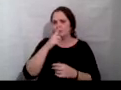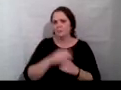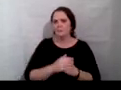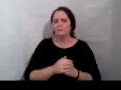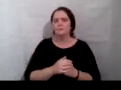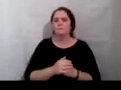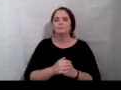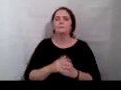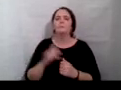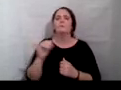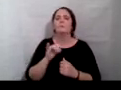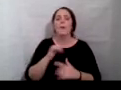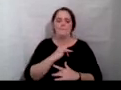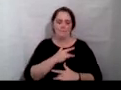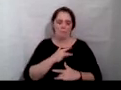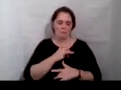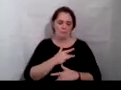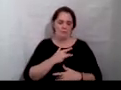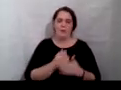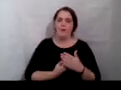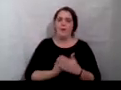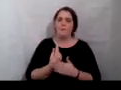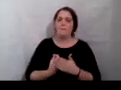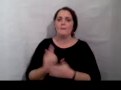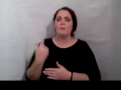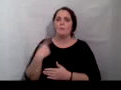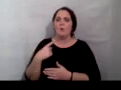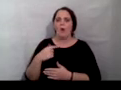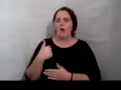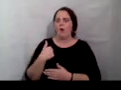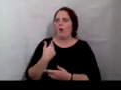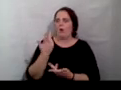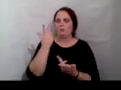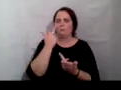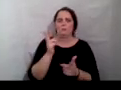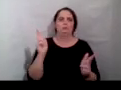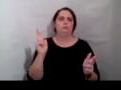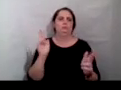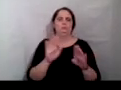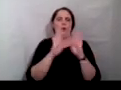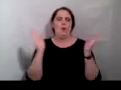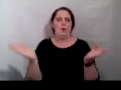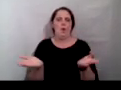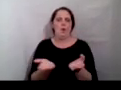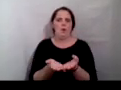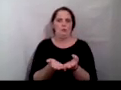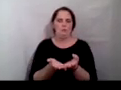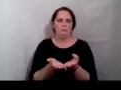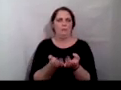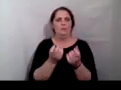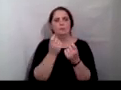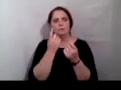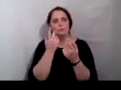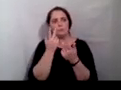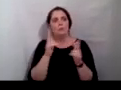or emotions arising through our exposure to the world and that expose us to